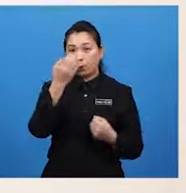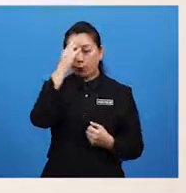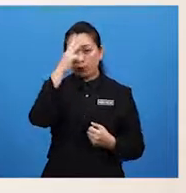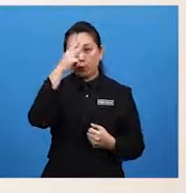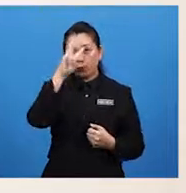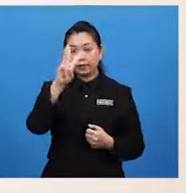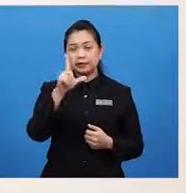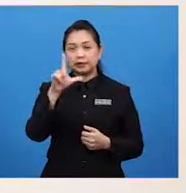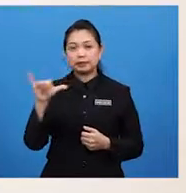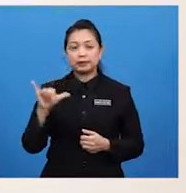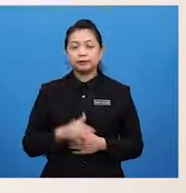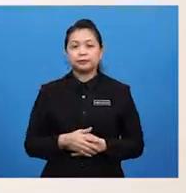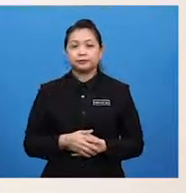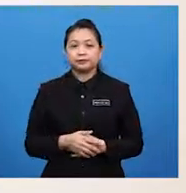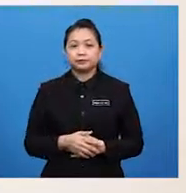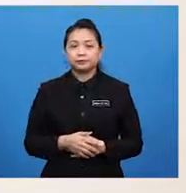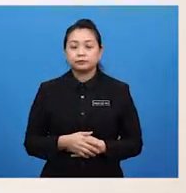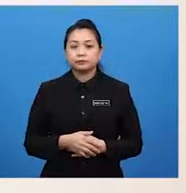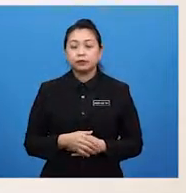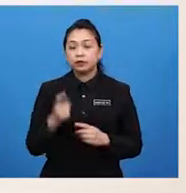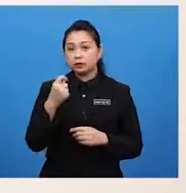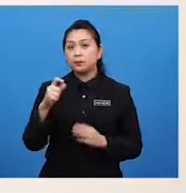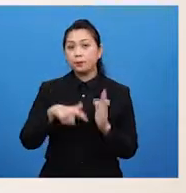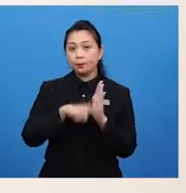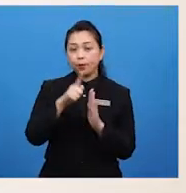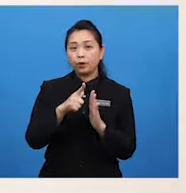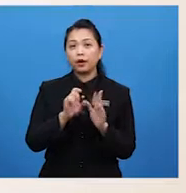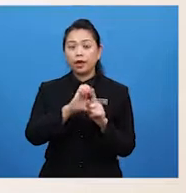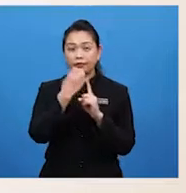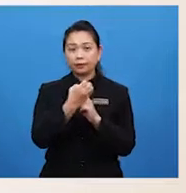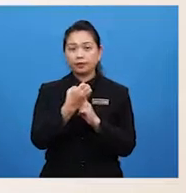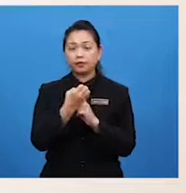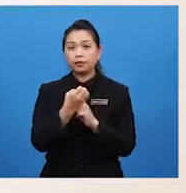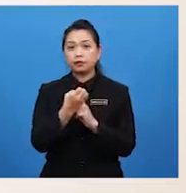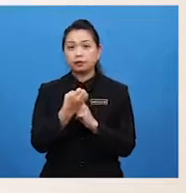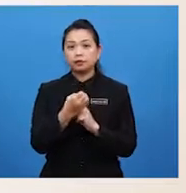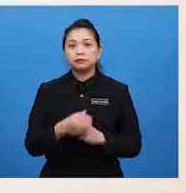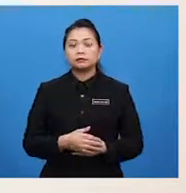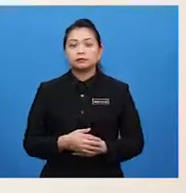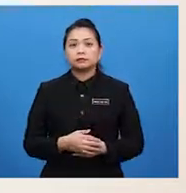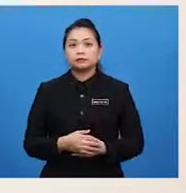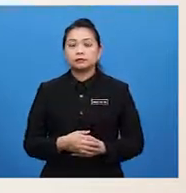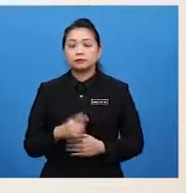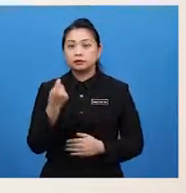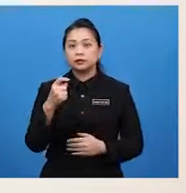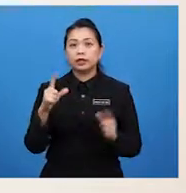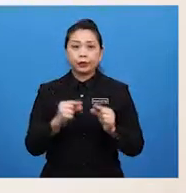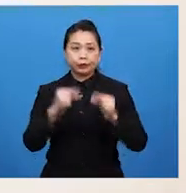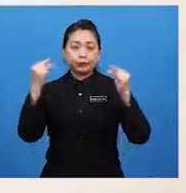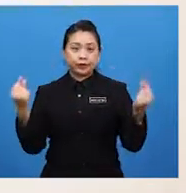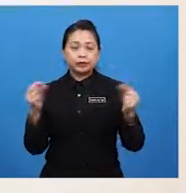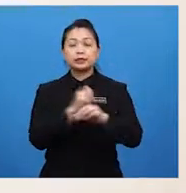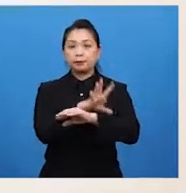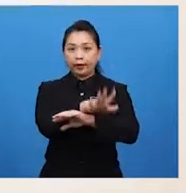avoiding single-use items. The more environmentally conscious a society is, the greater